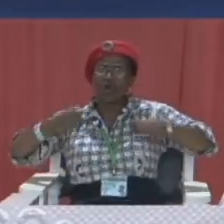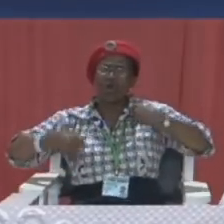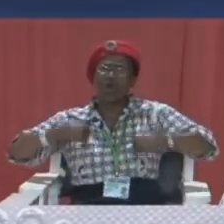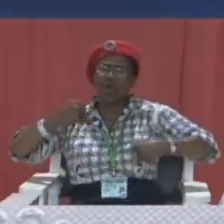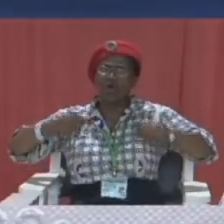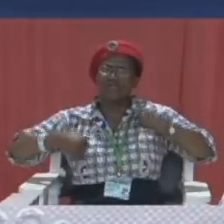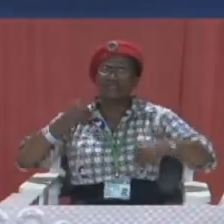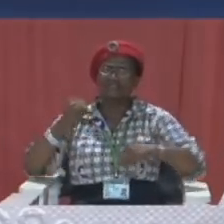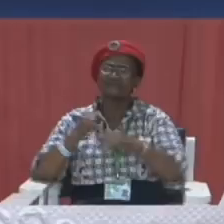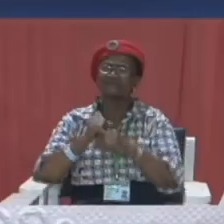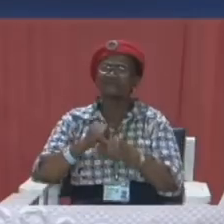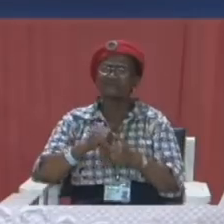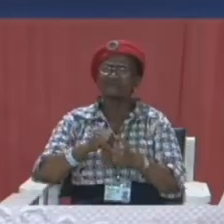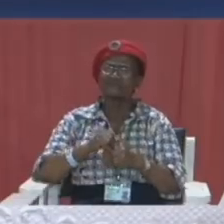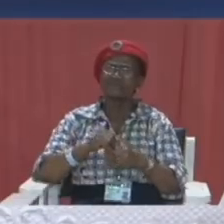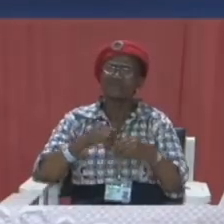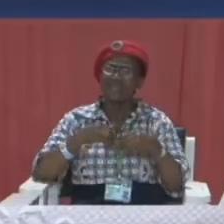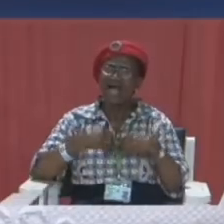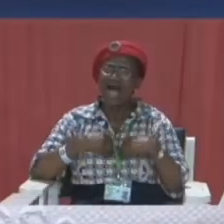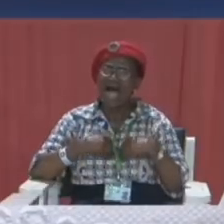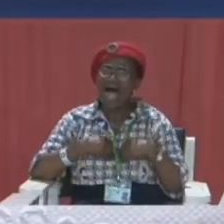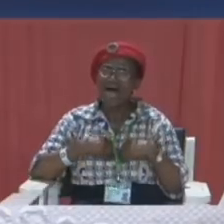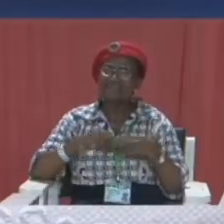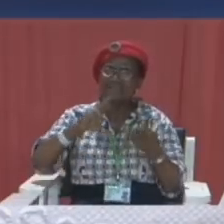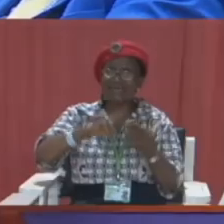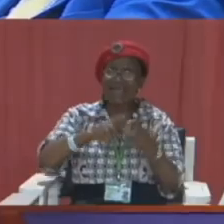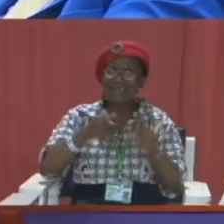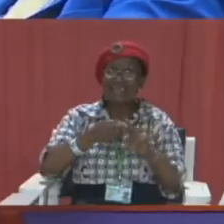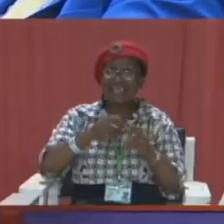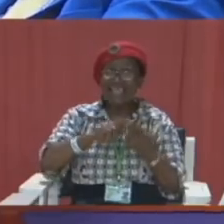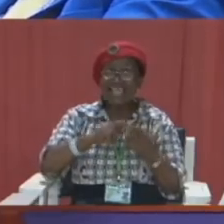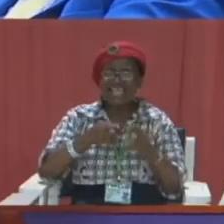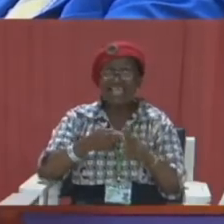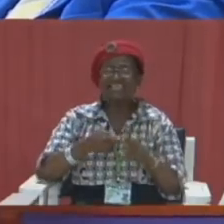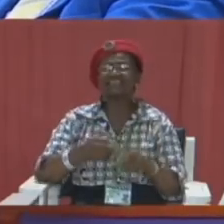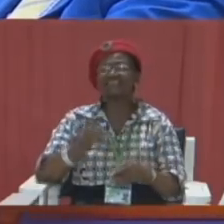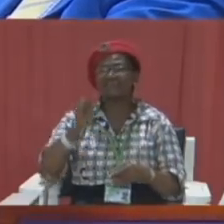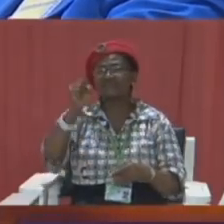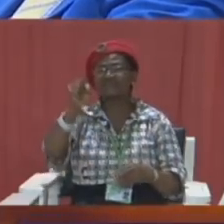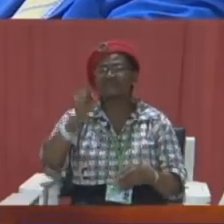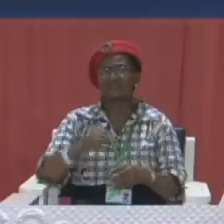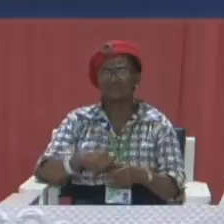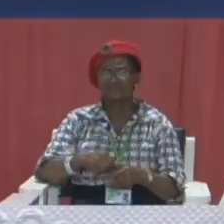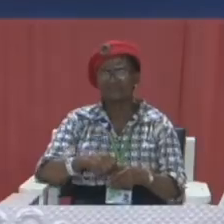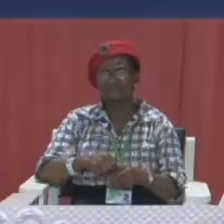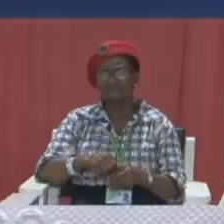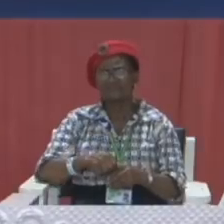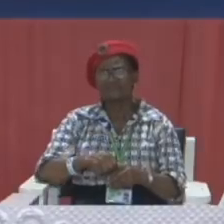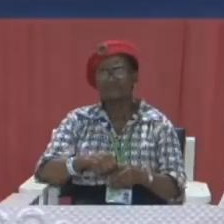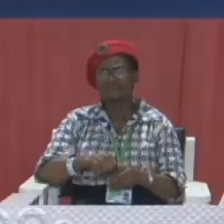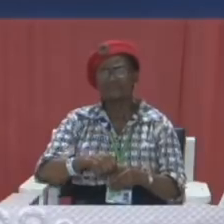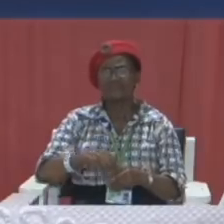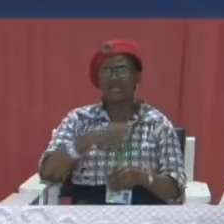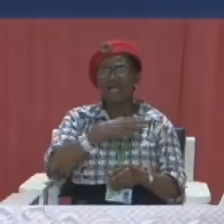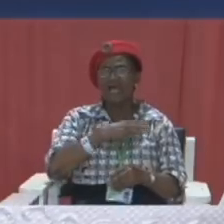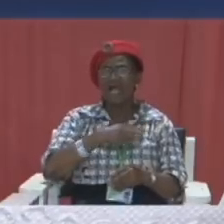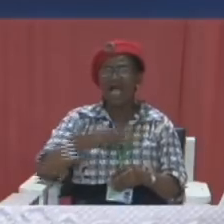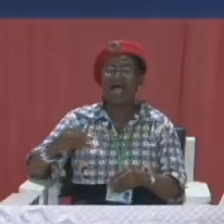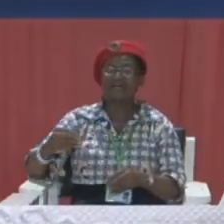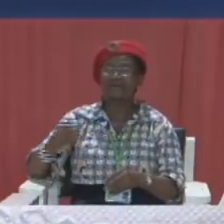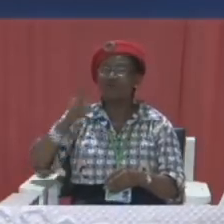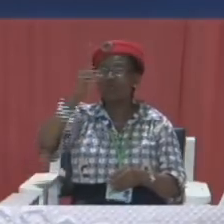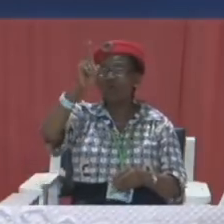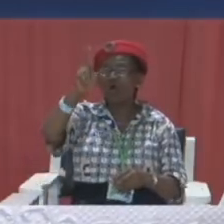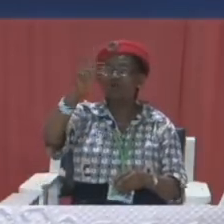joy has relatives. Oni awon ibatan. And the one of the relatives